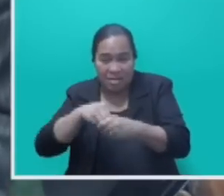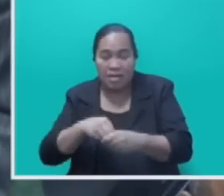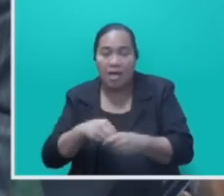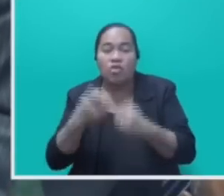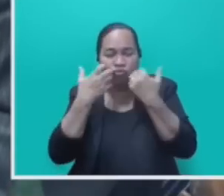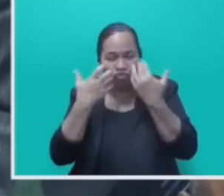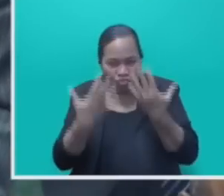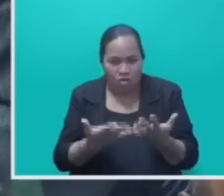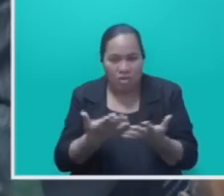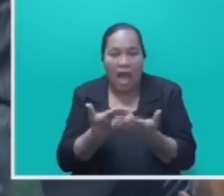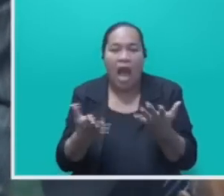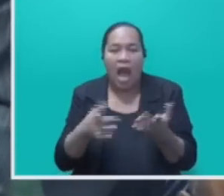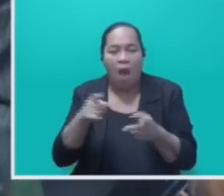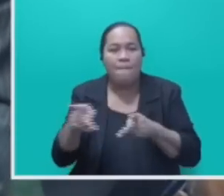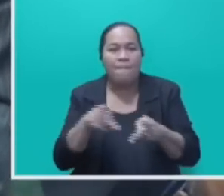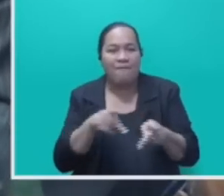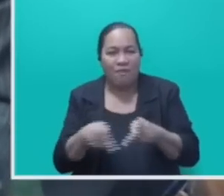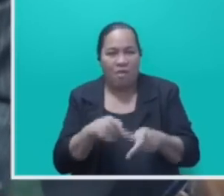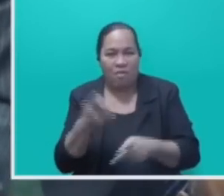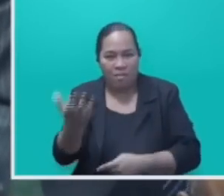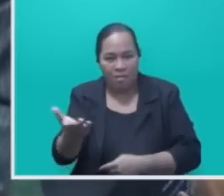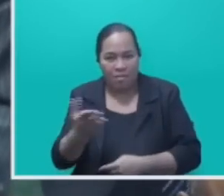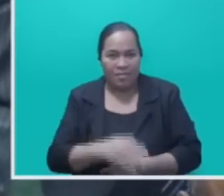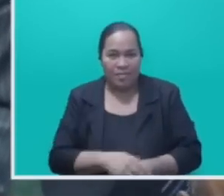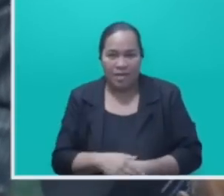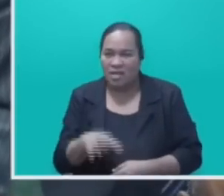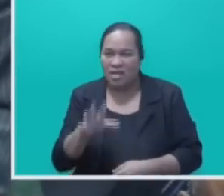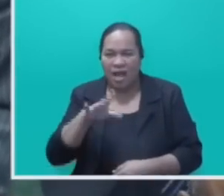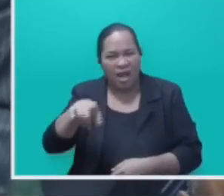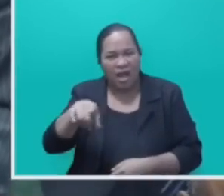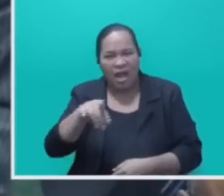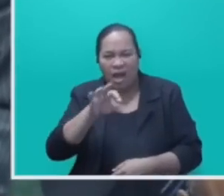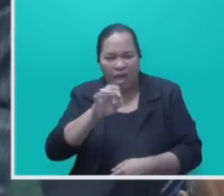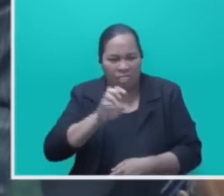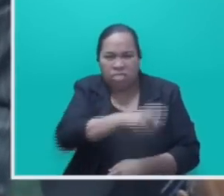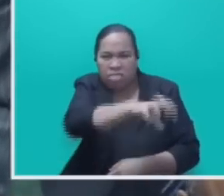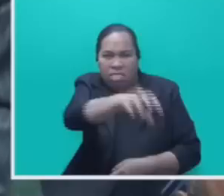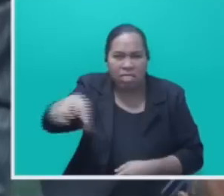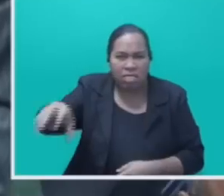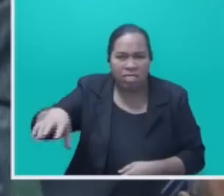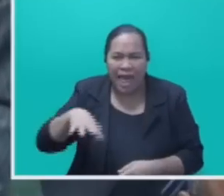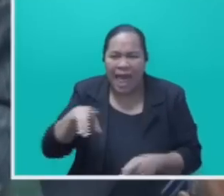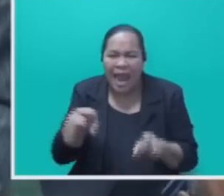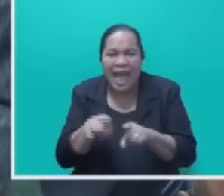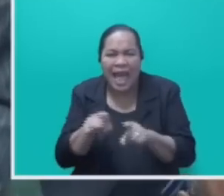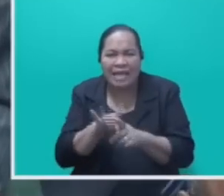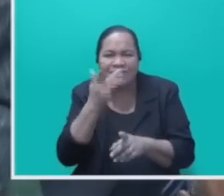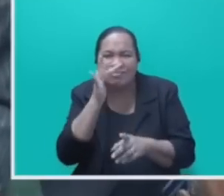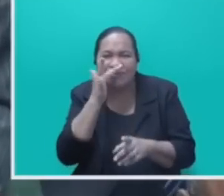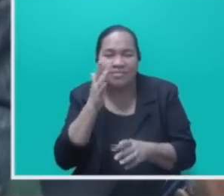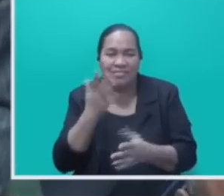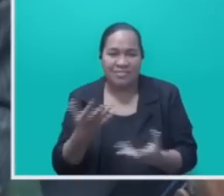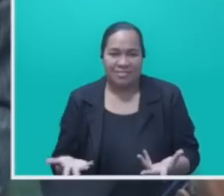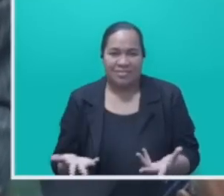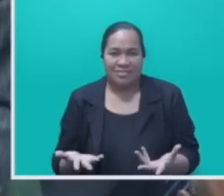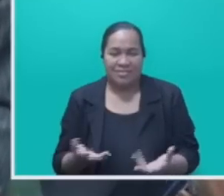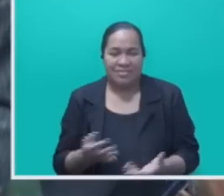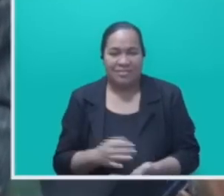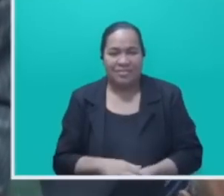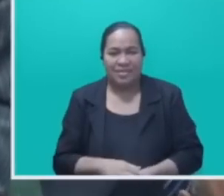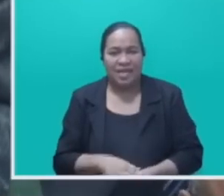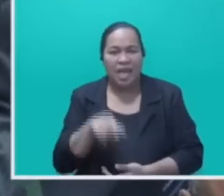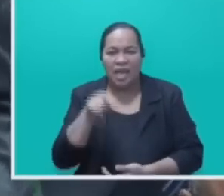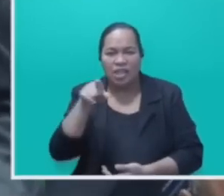government conducts itself. It is all over the place. It is amateurish and it is beholden to